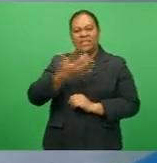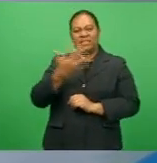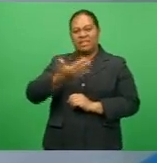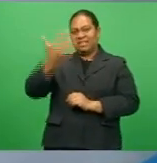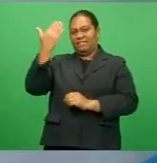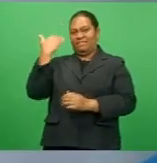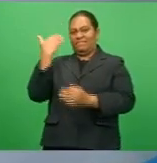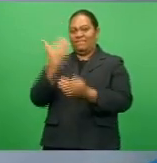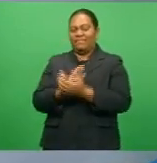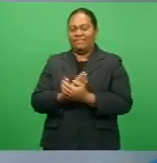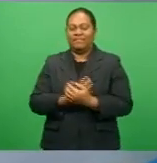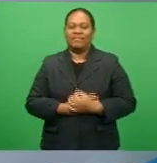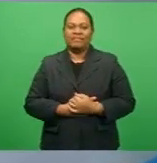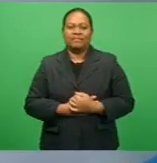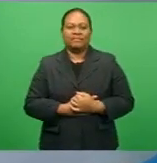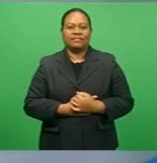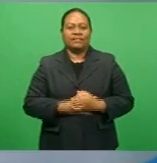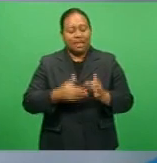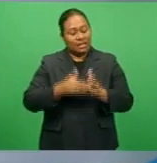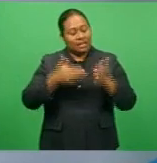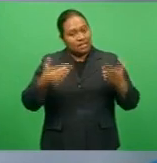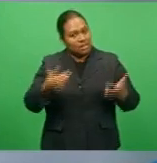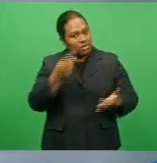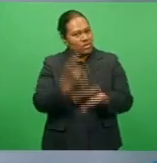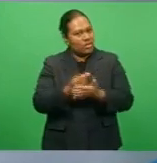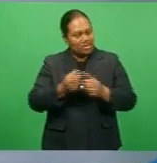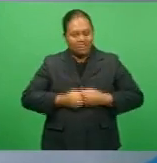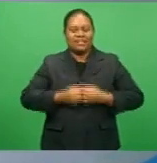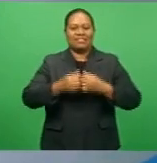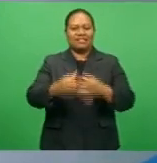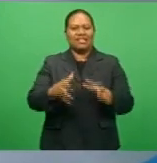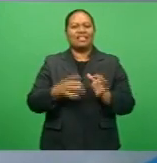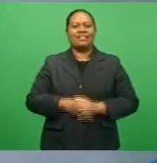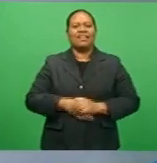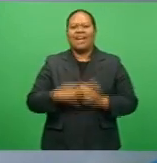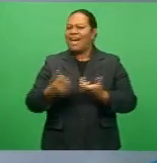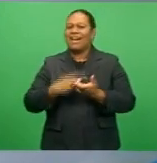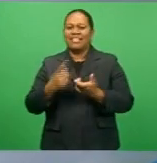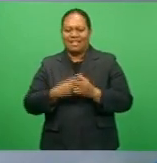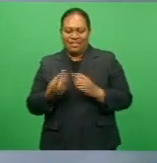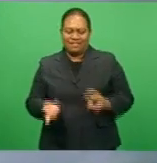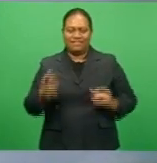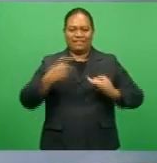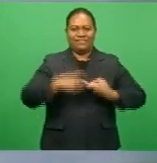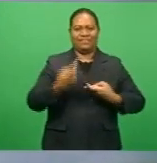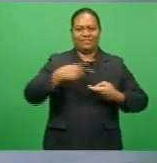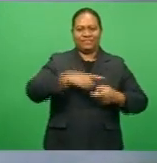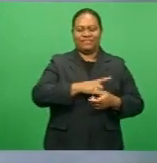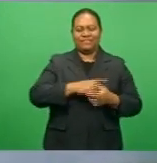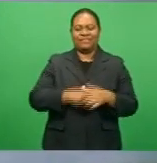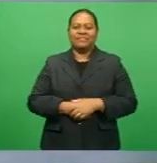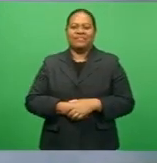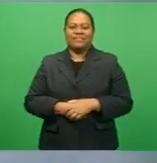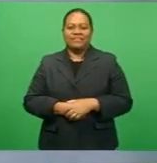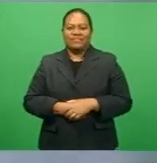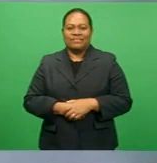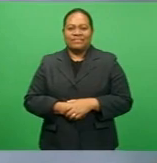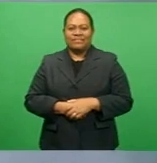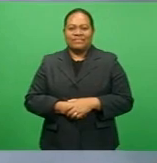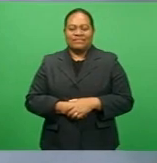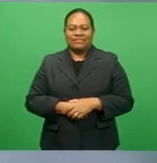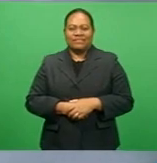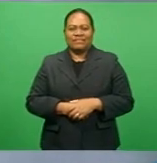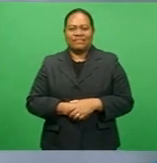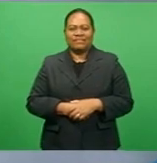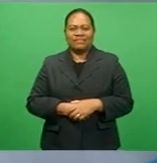and structure, and at this time we're also studying, among many other prerequisites,